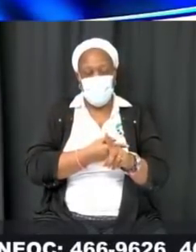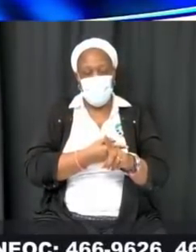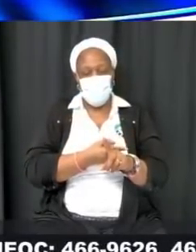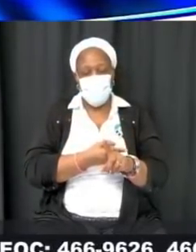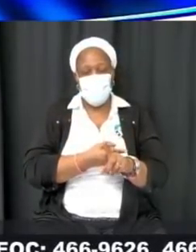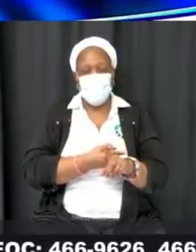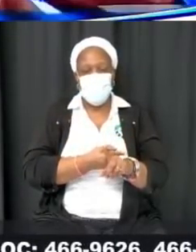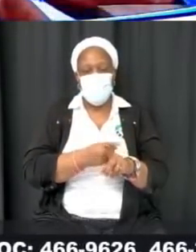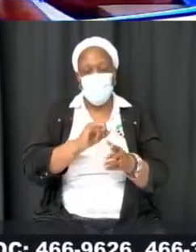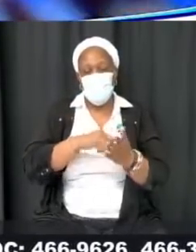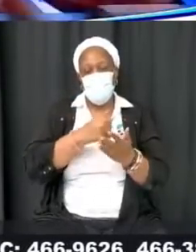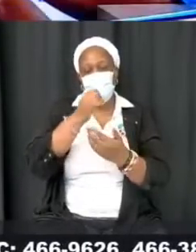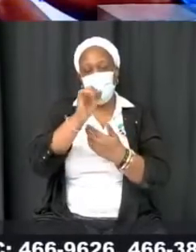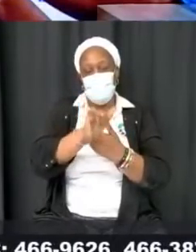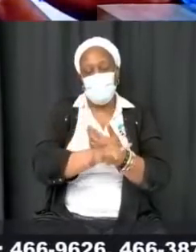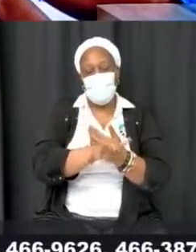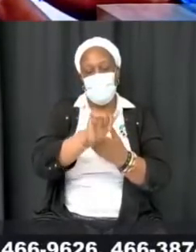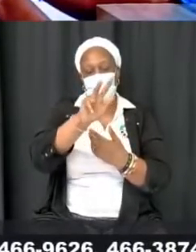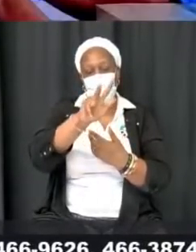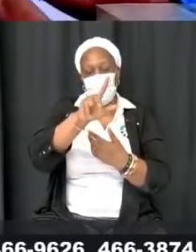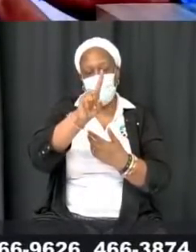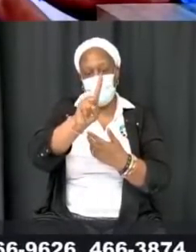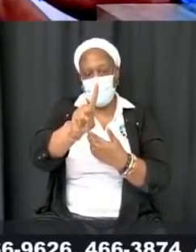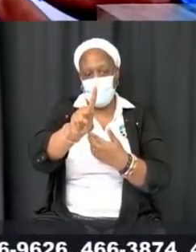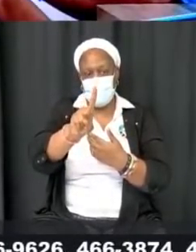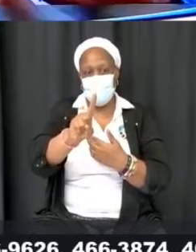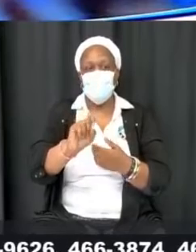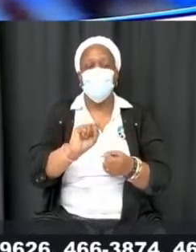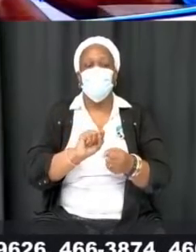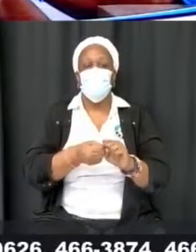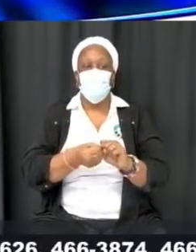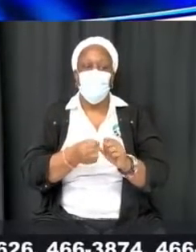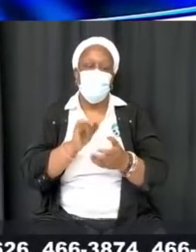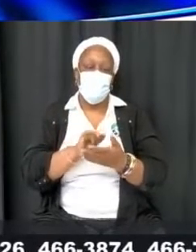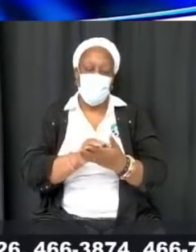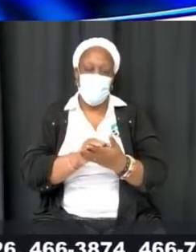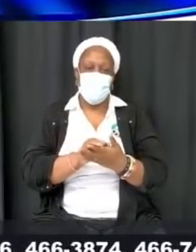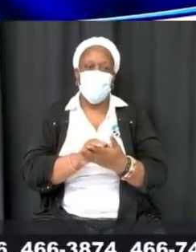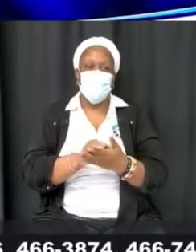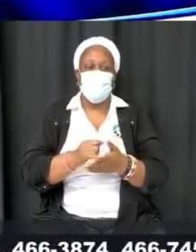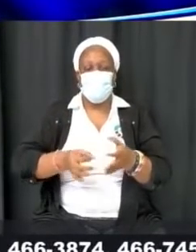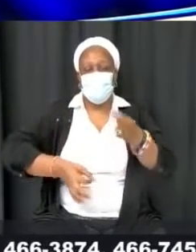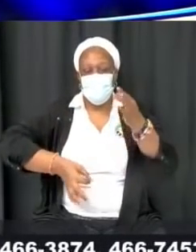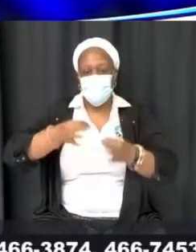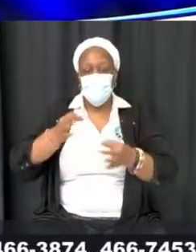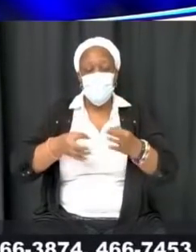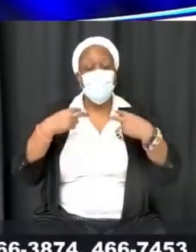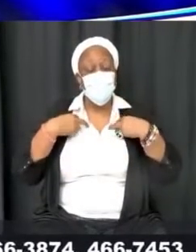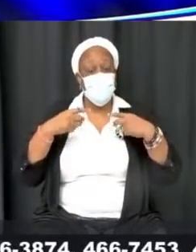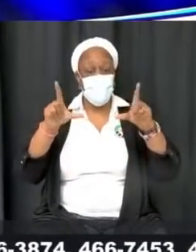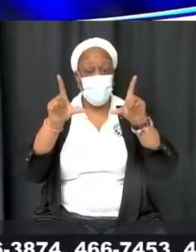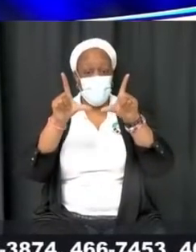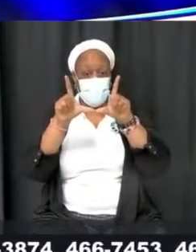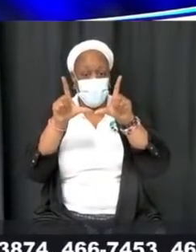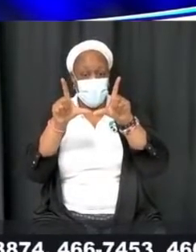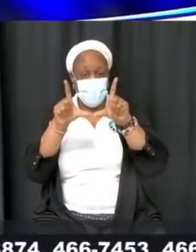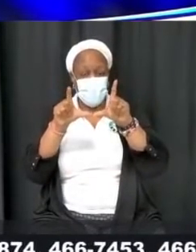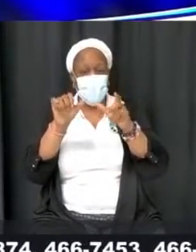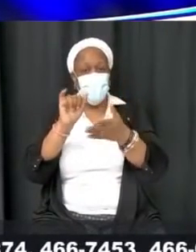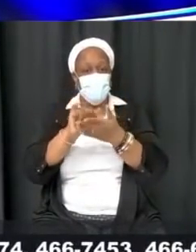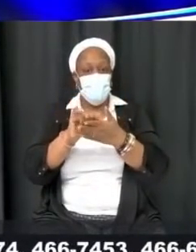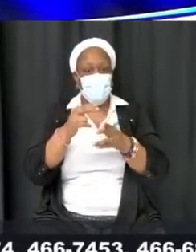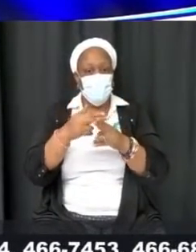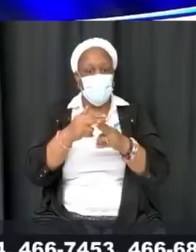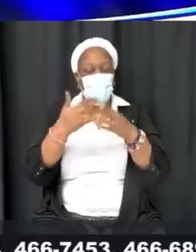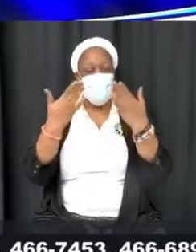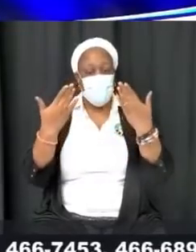vehicle inspection requirement is waived, and those persons who have driver's licenses who are expired,